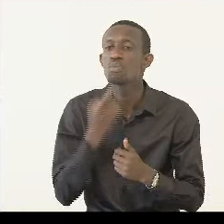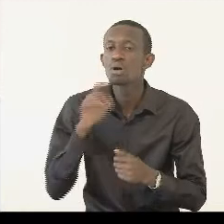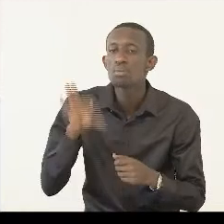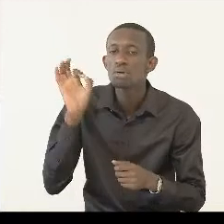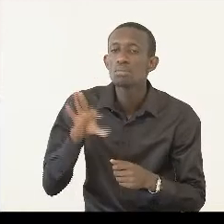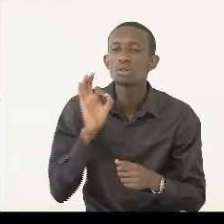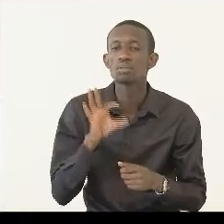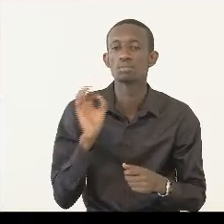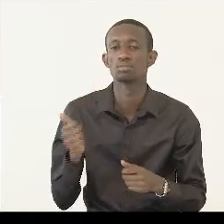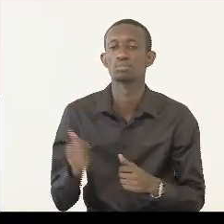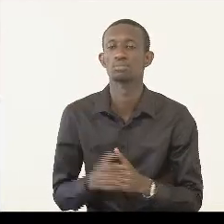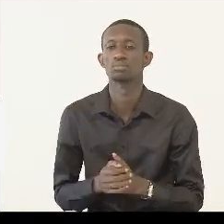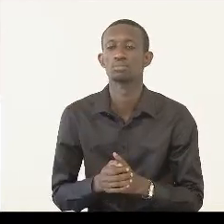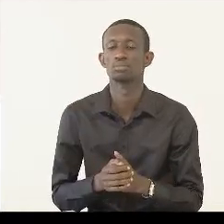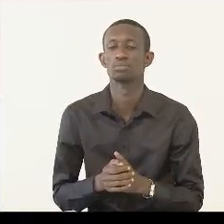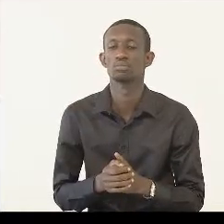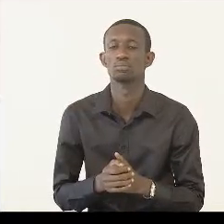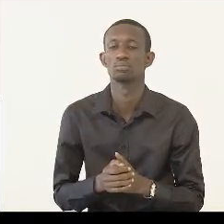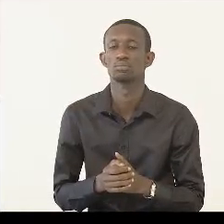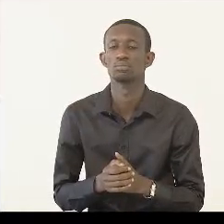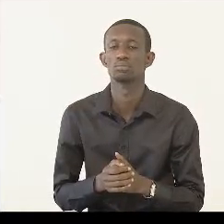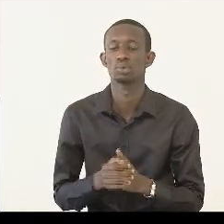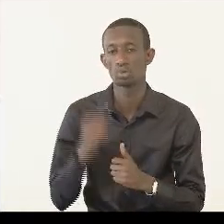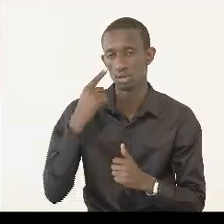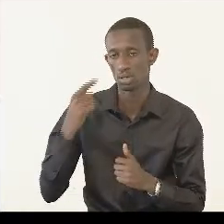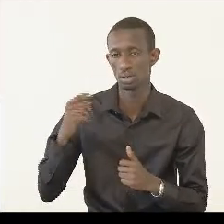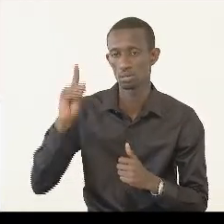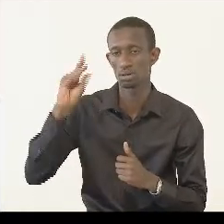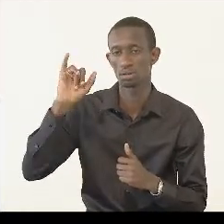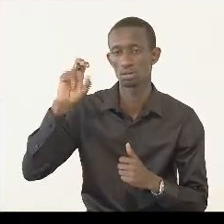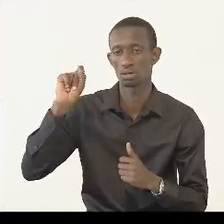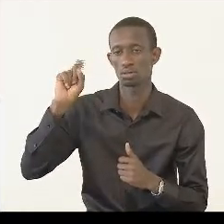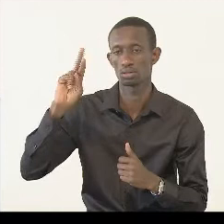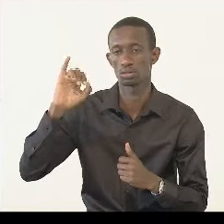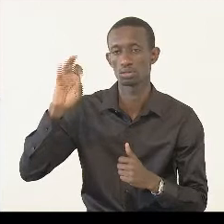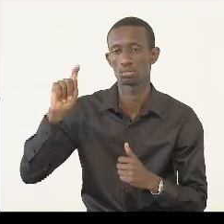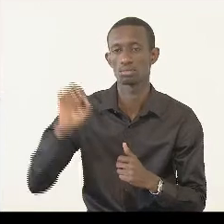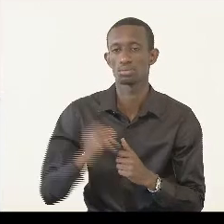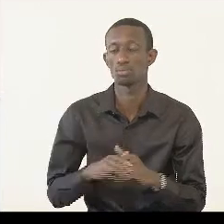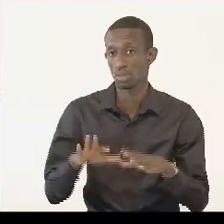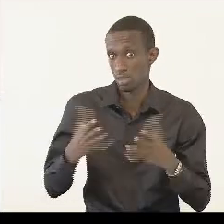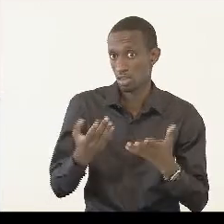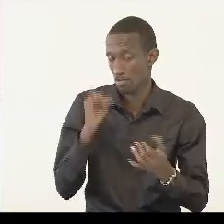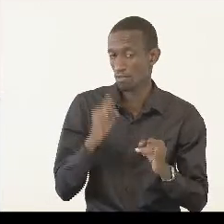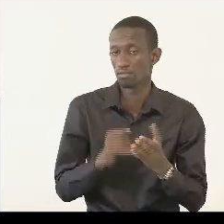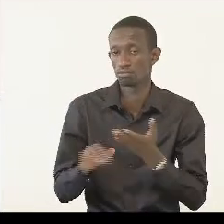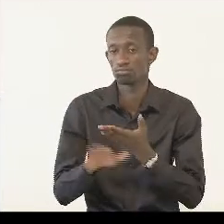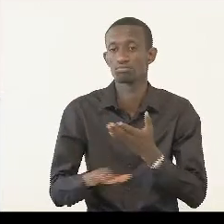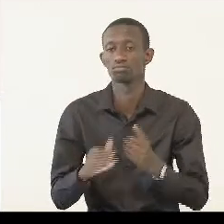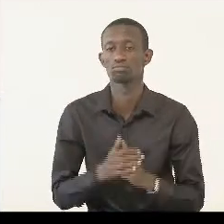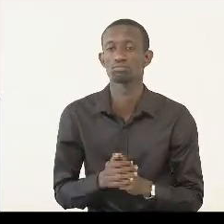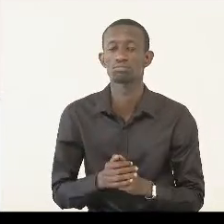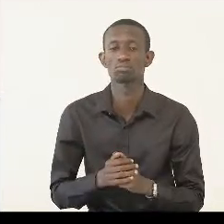the terminologies together with the descriptions. If it is a base, what